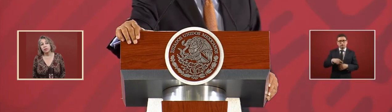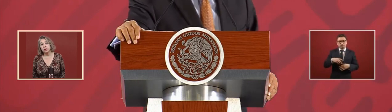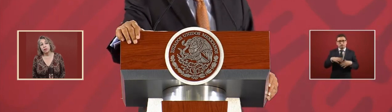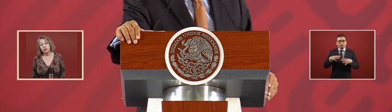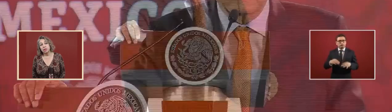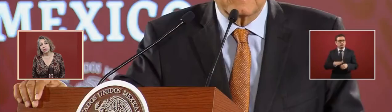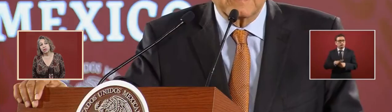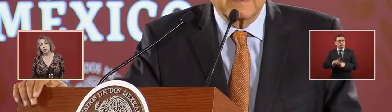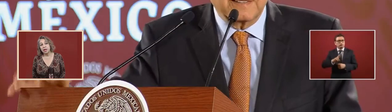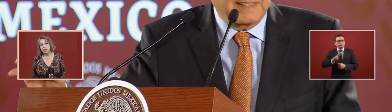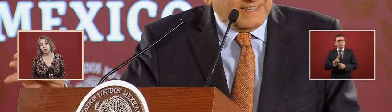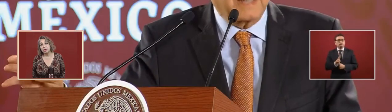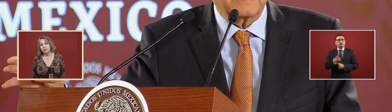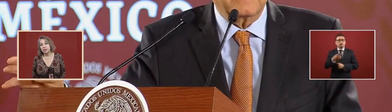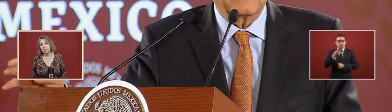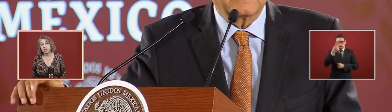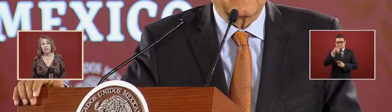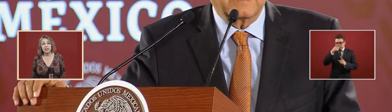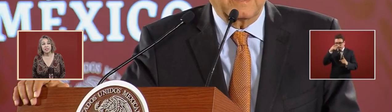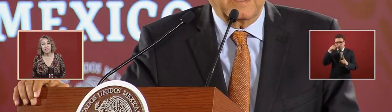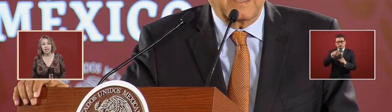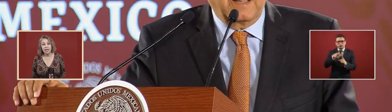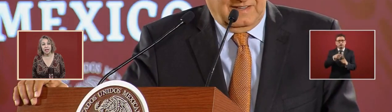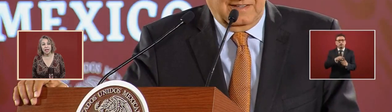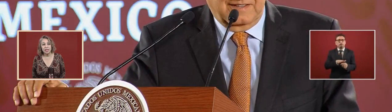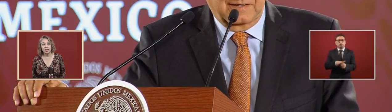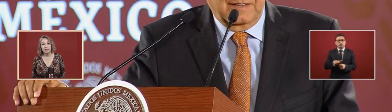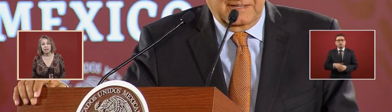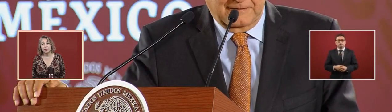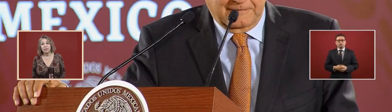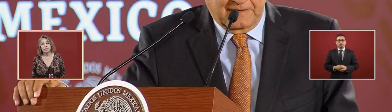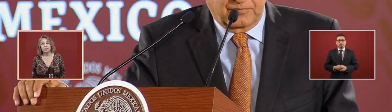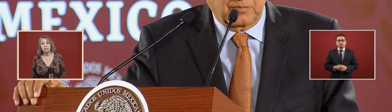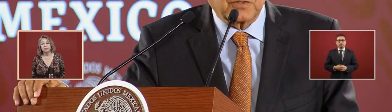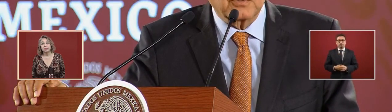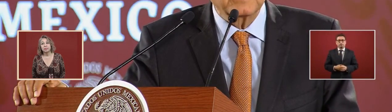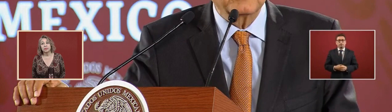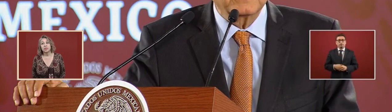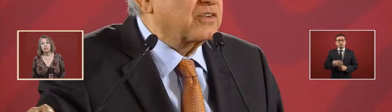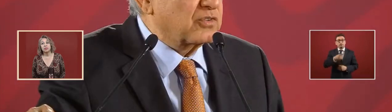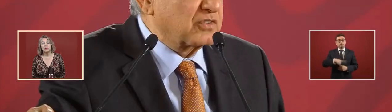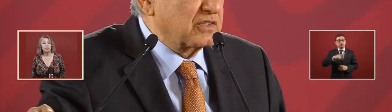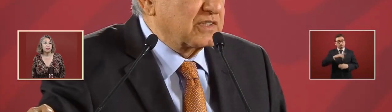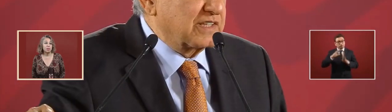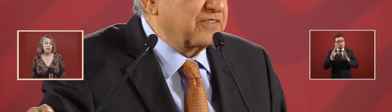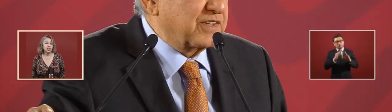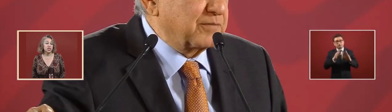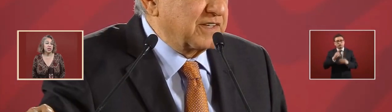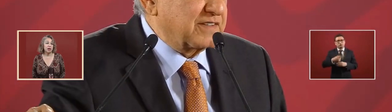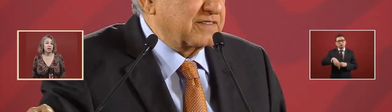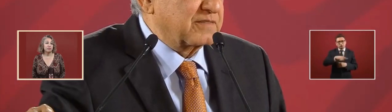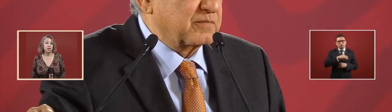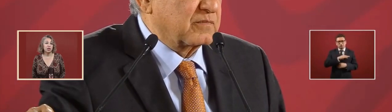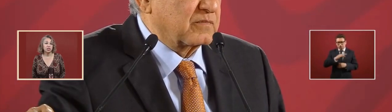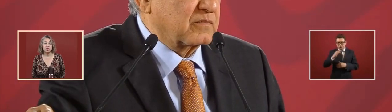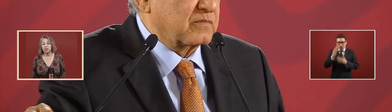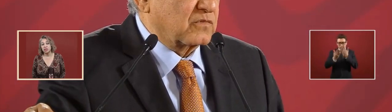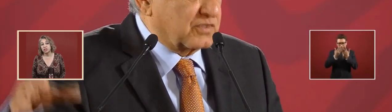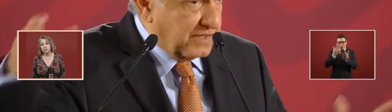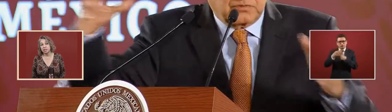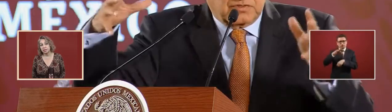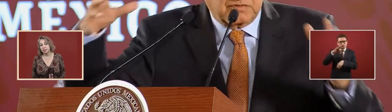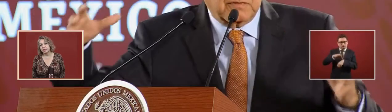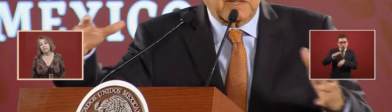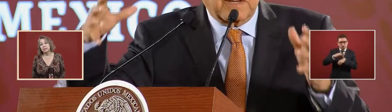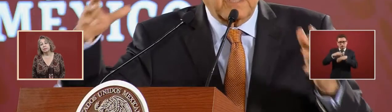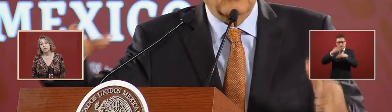una universidad to create a university that's dedicated La formación de médicos to the formation of doctors and